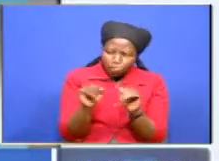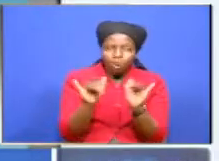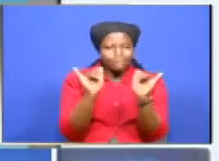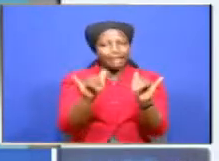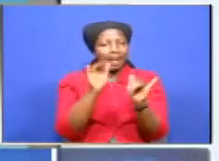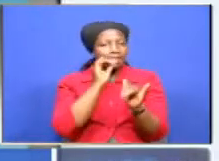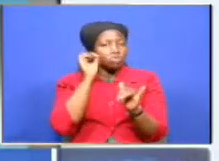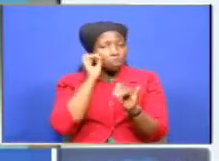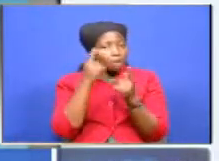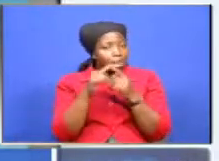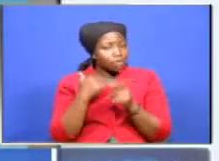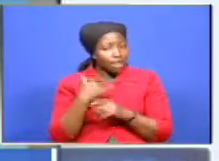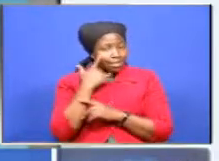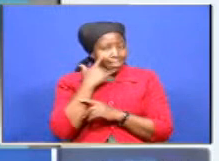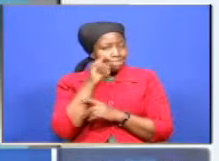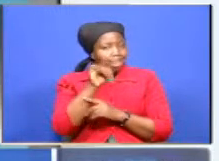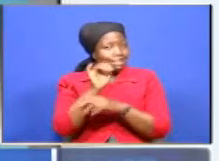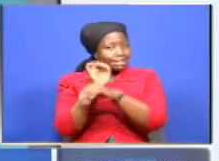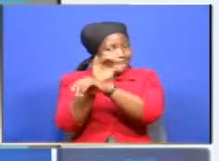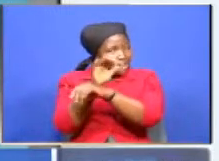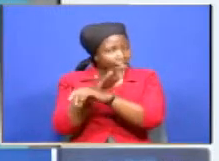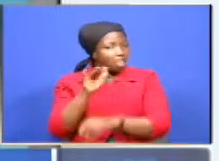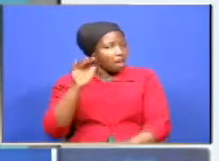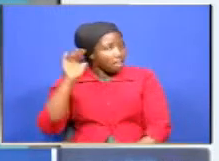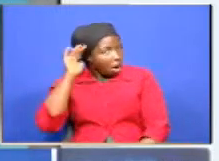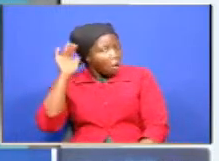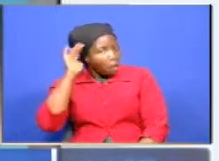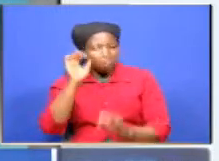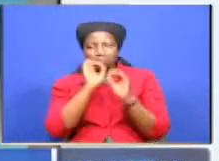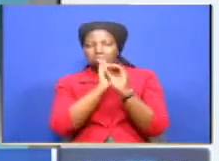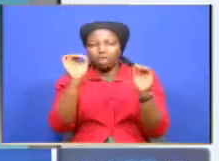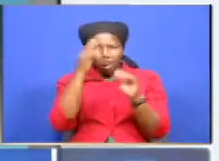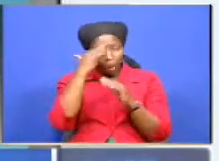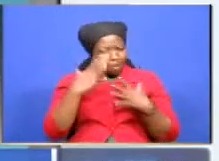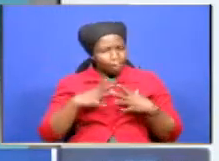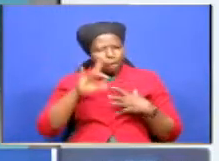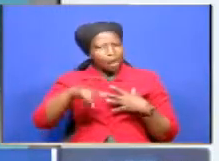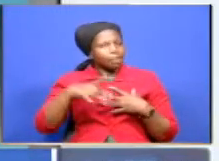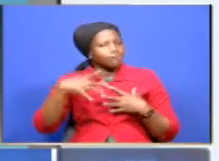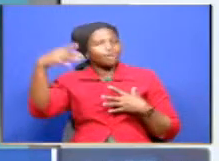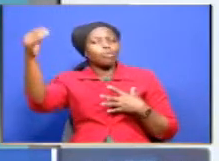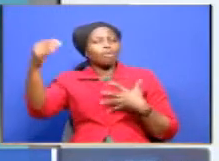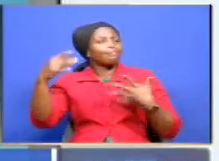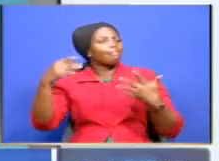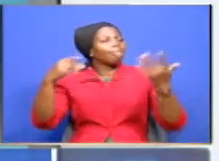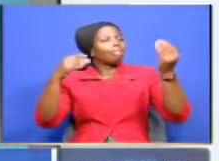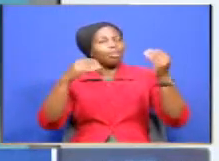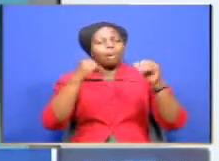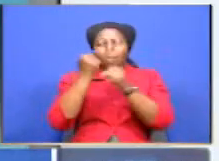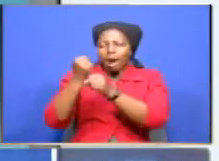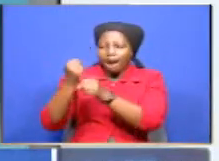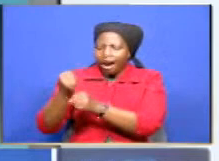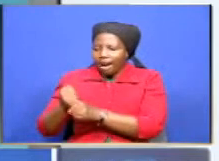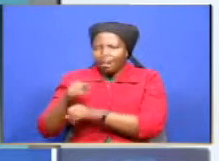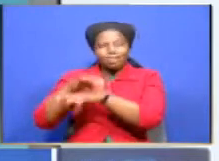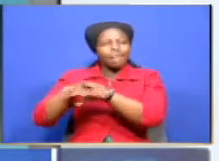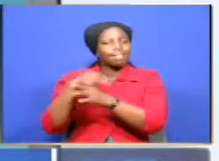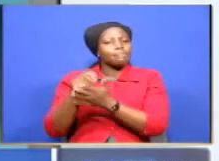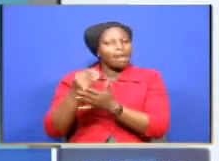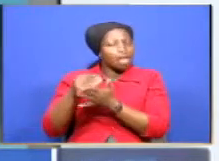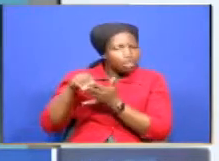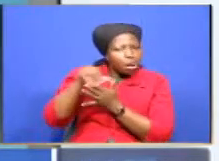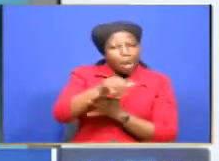have seen this advice not being heeded to because they have to go out and work to get money to buy